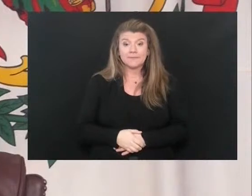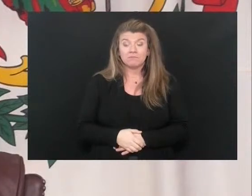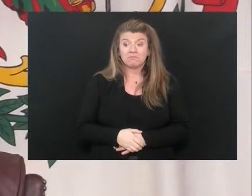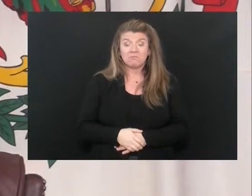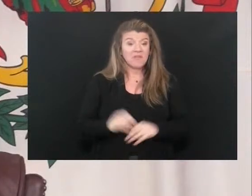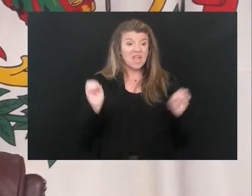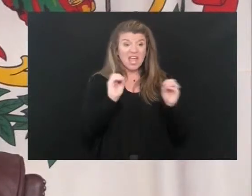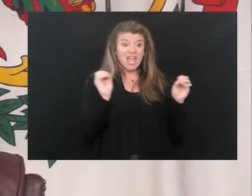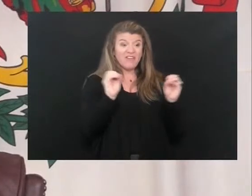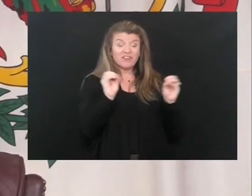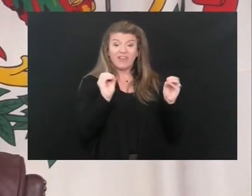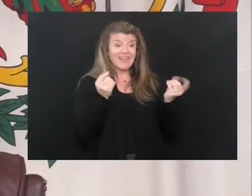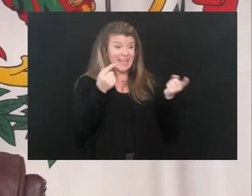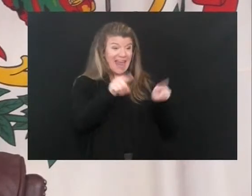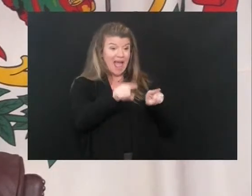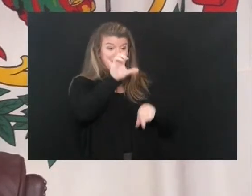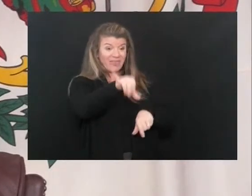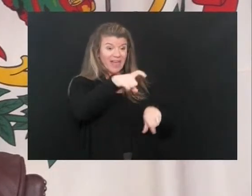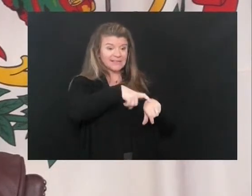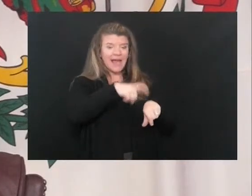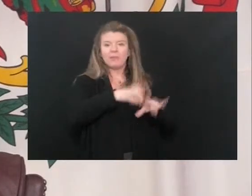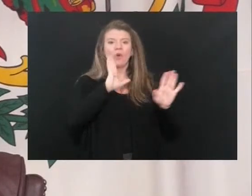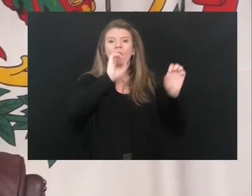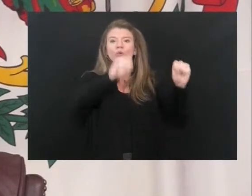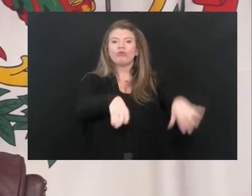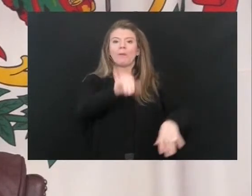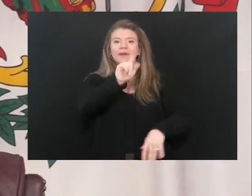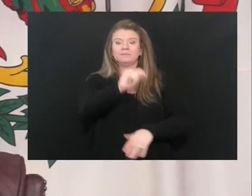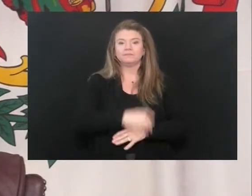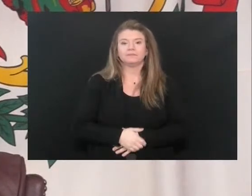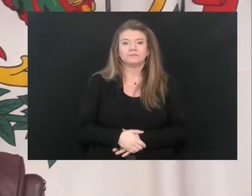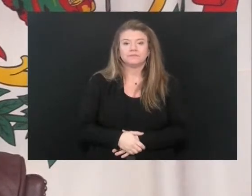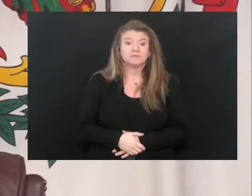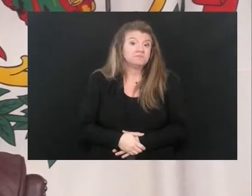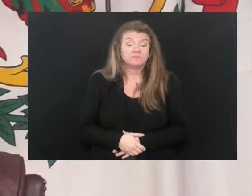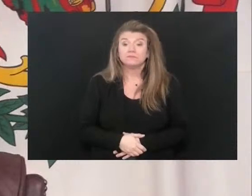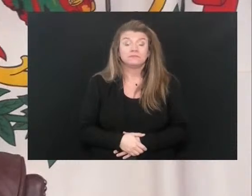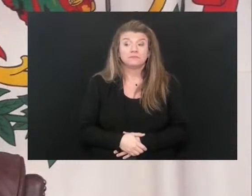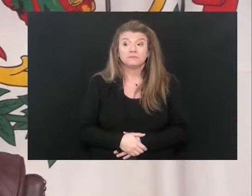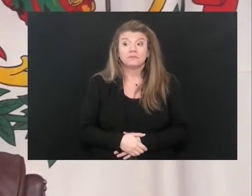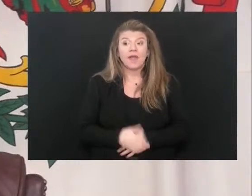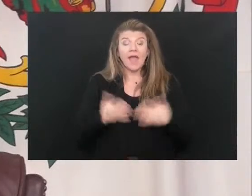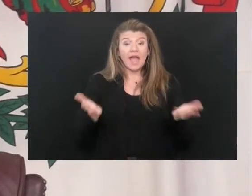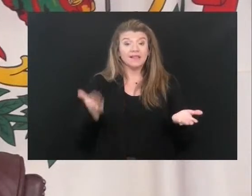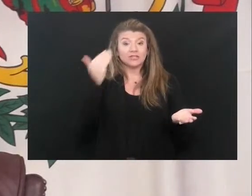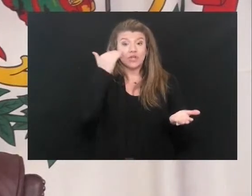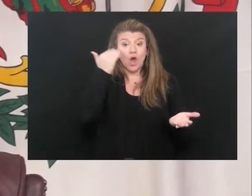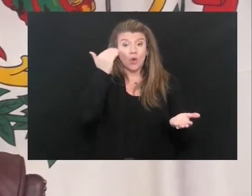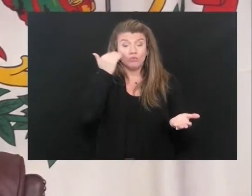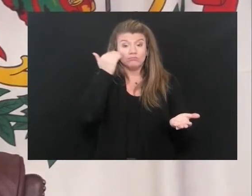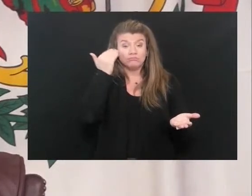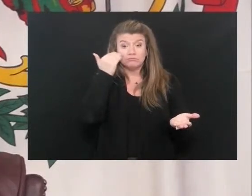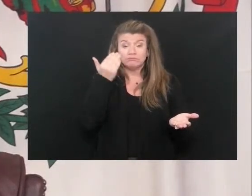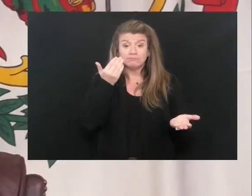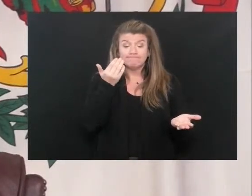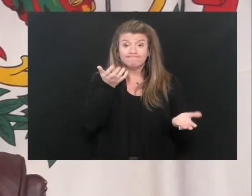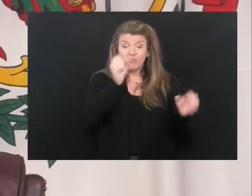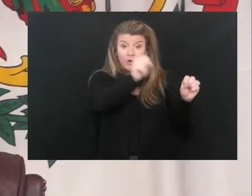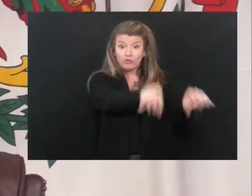anything done, let's forget it. Let's forget it. And let's absolutely know that just one thing for sure will